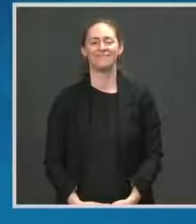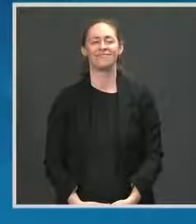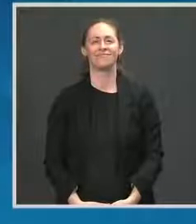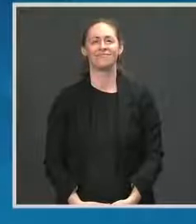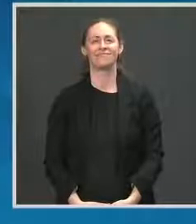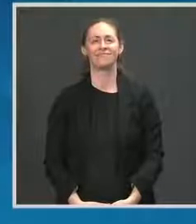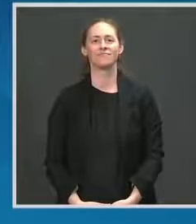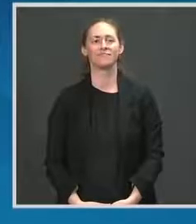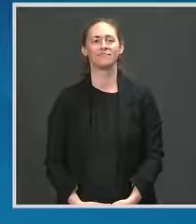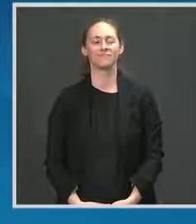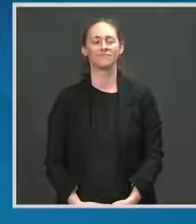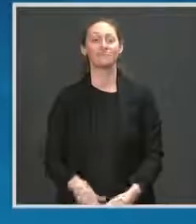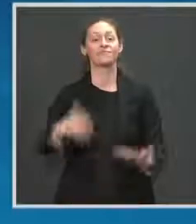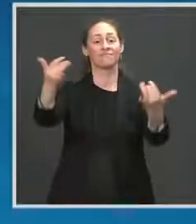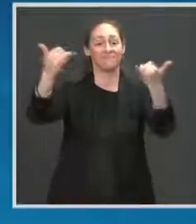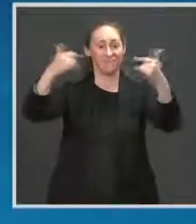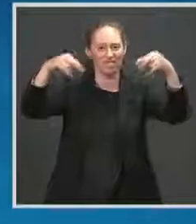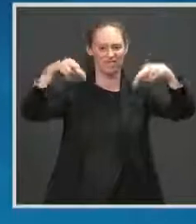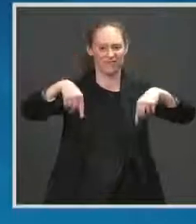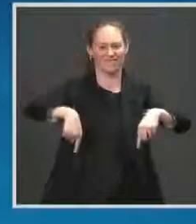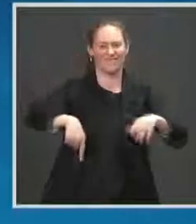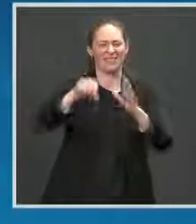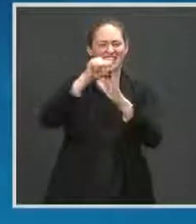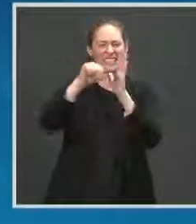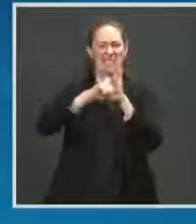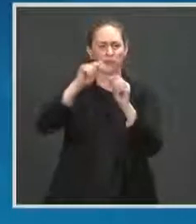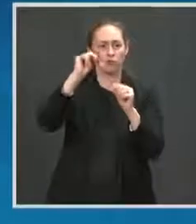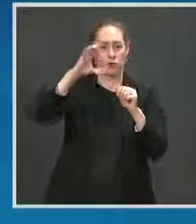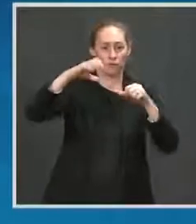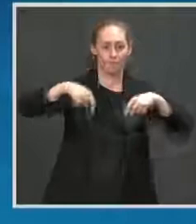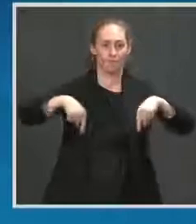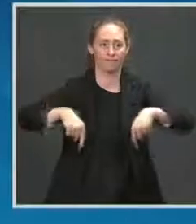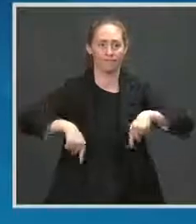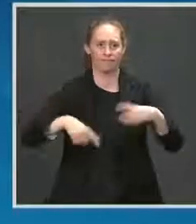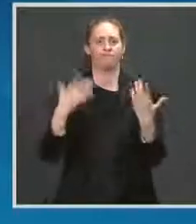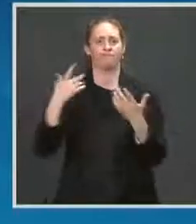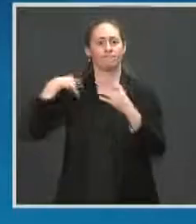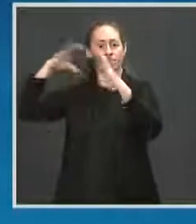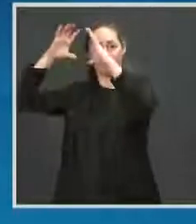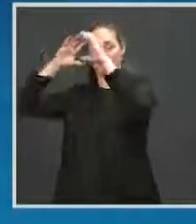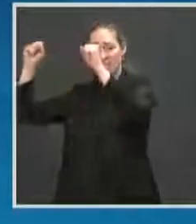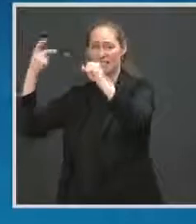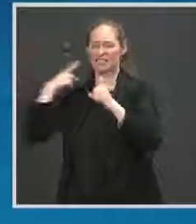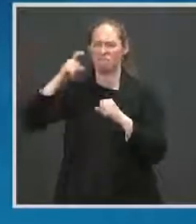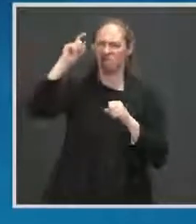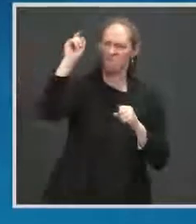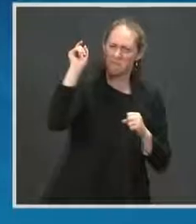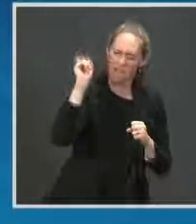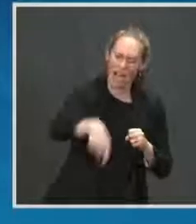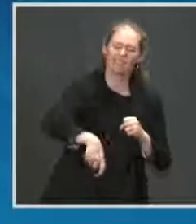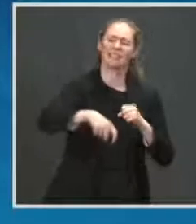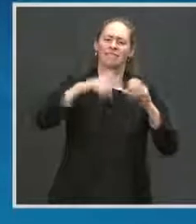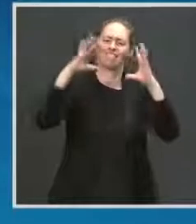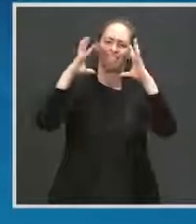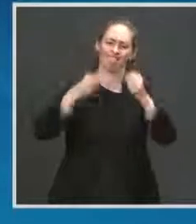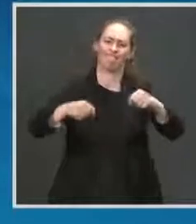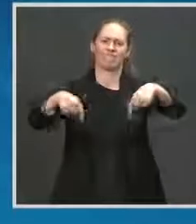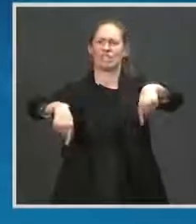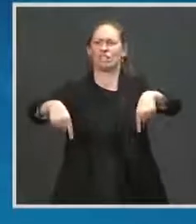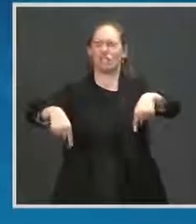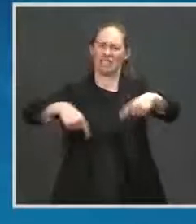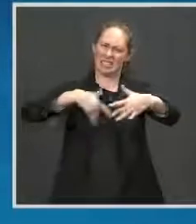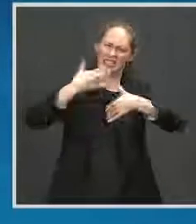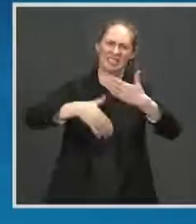In North Carolina, the President and I are determined to get this done. And like you, like